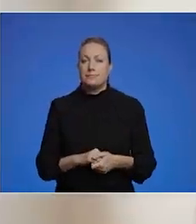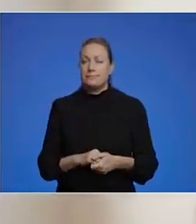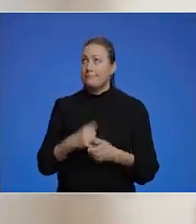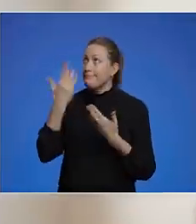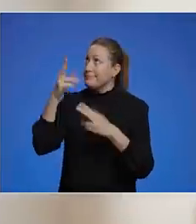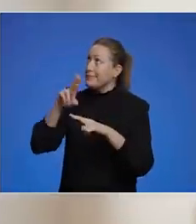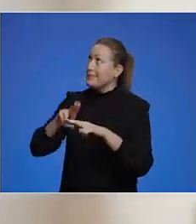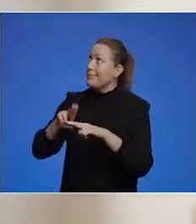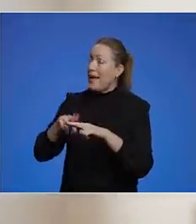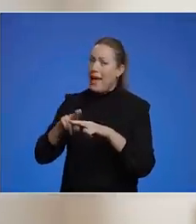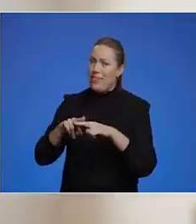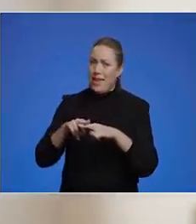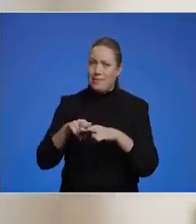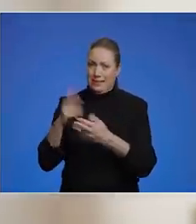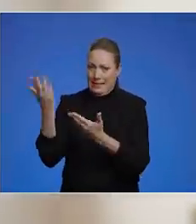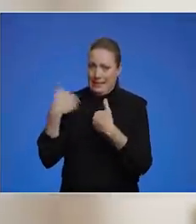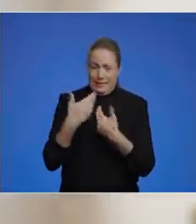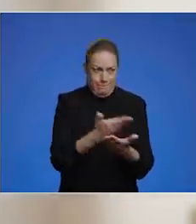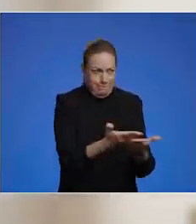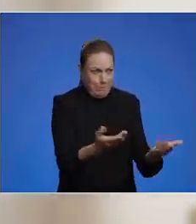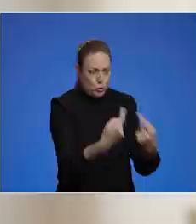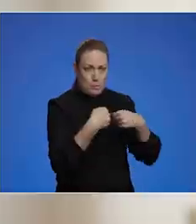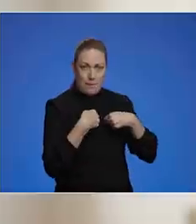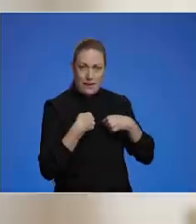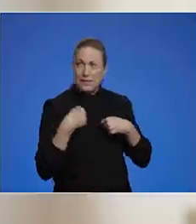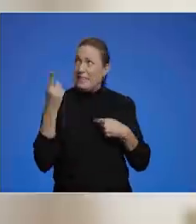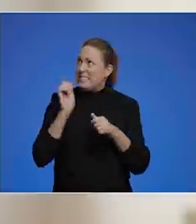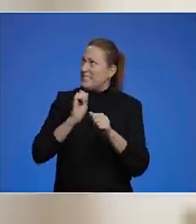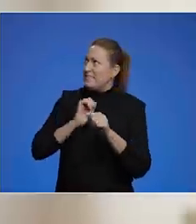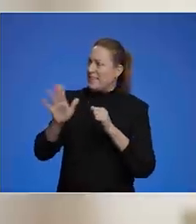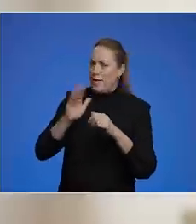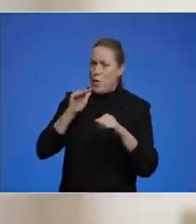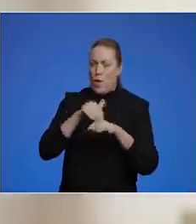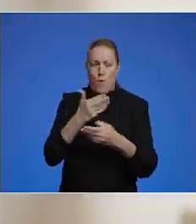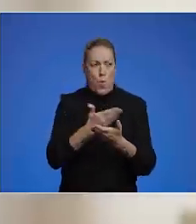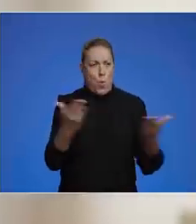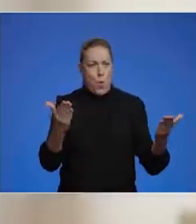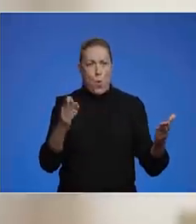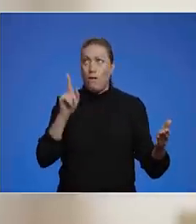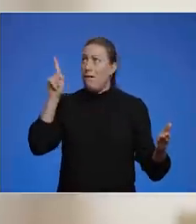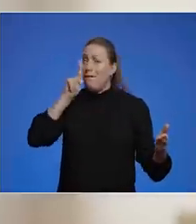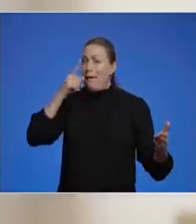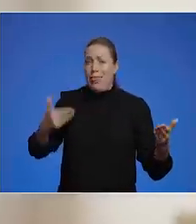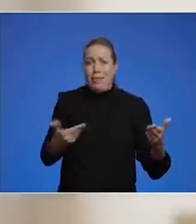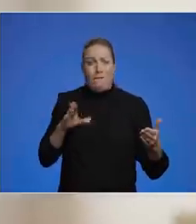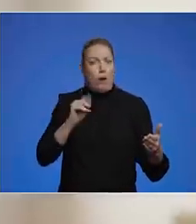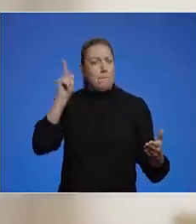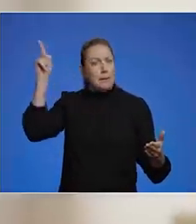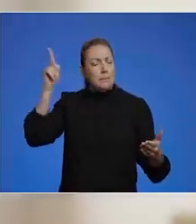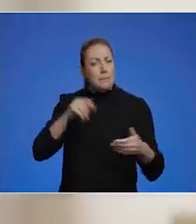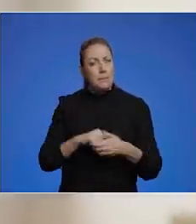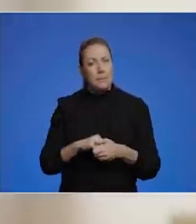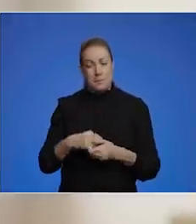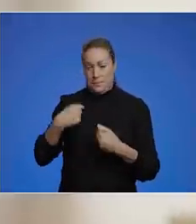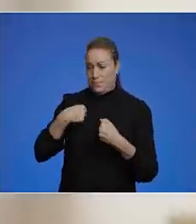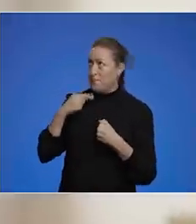who gave them to me is greater than anyone, and no one can steal them from the Father. The Father and I